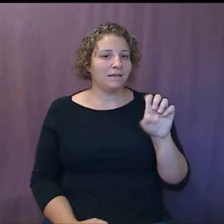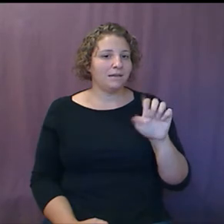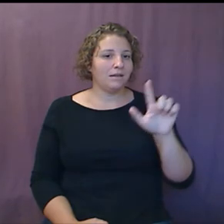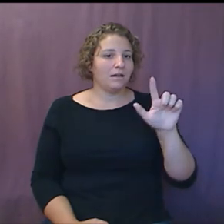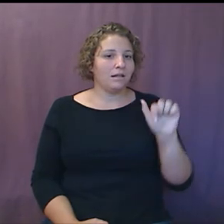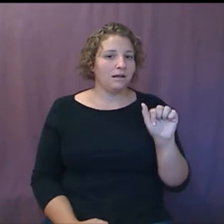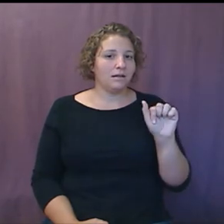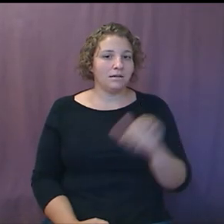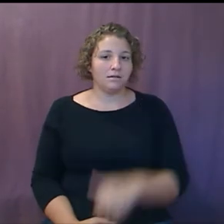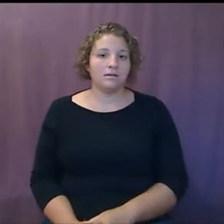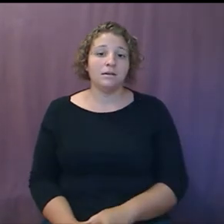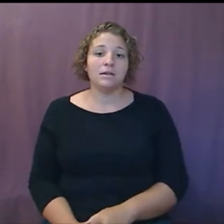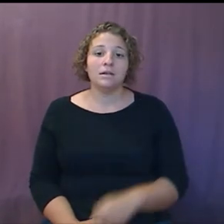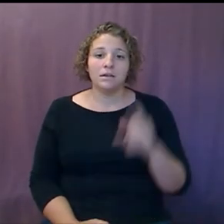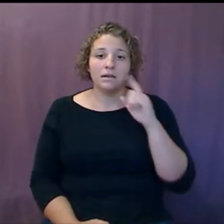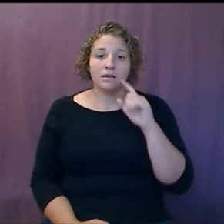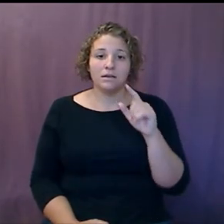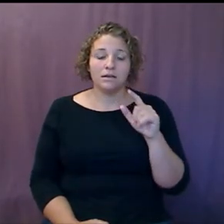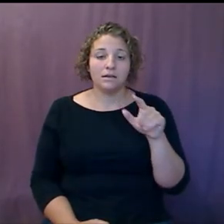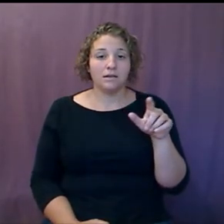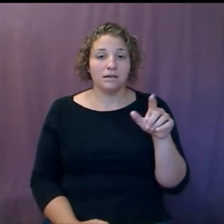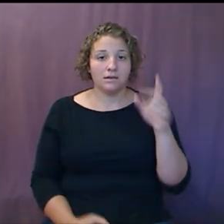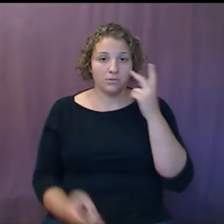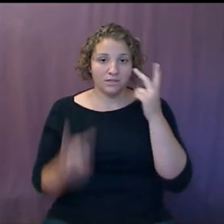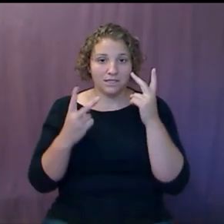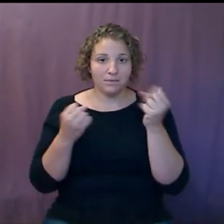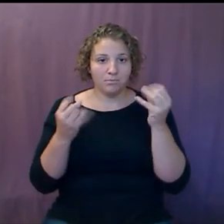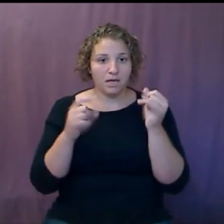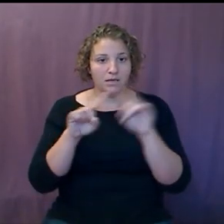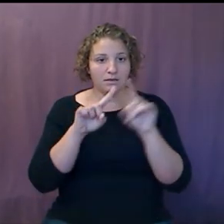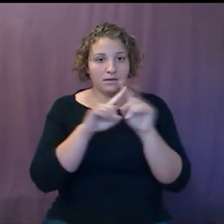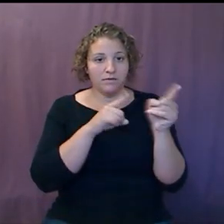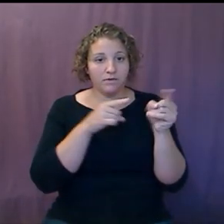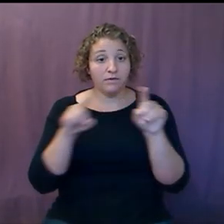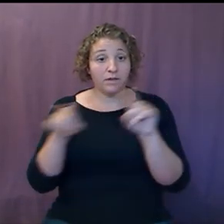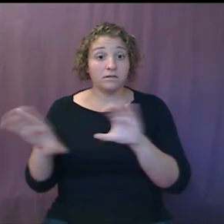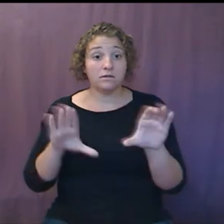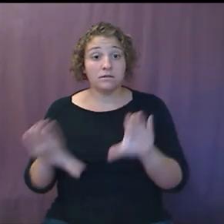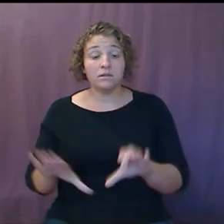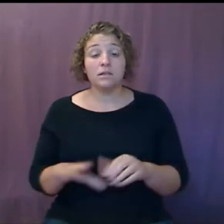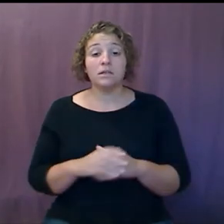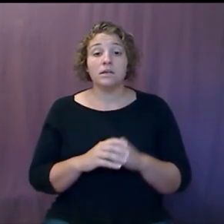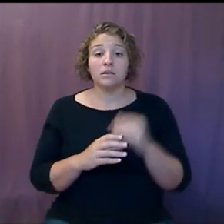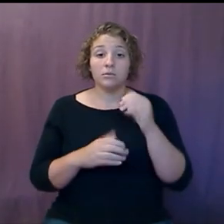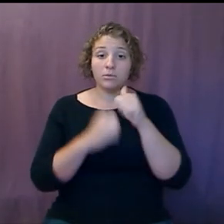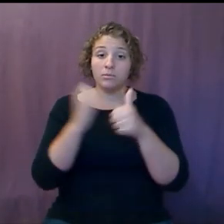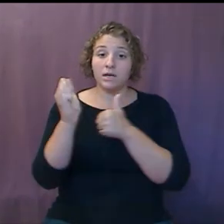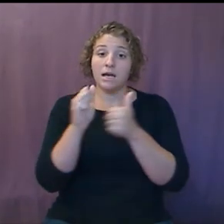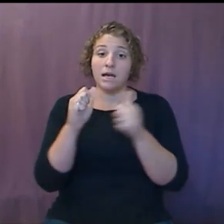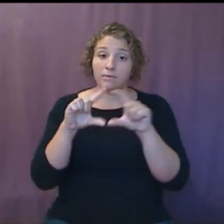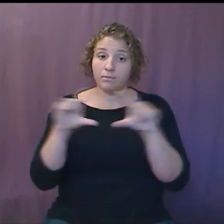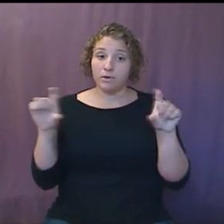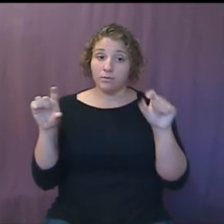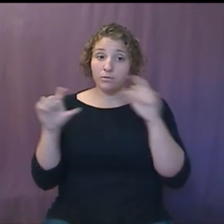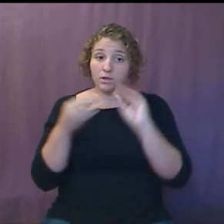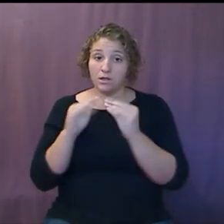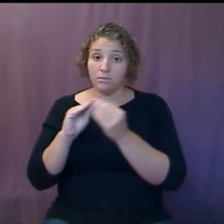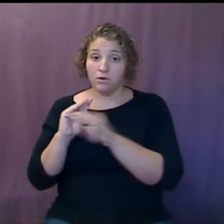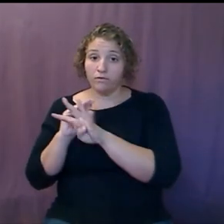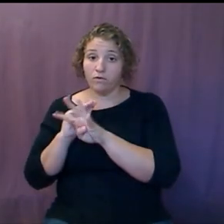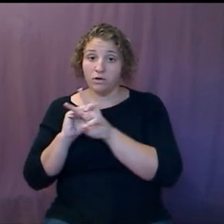Nelson Mandela that you'll find at a number of events at least when he was living was behind this little podium with four six six six